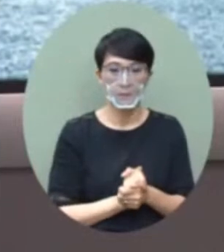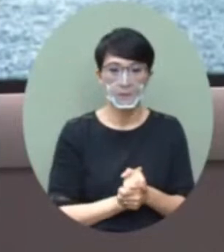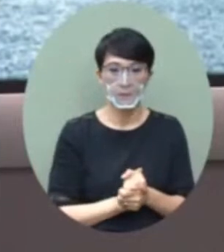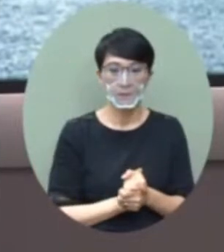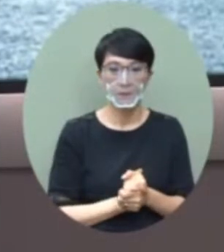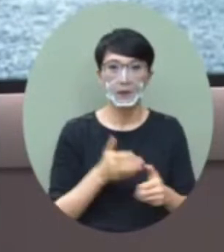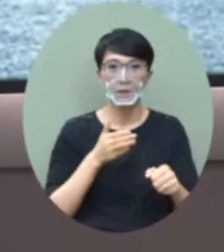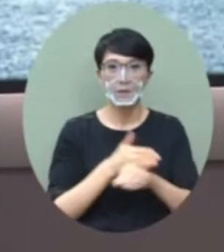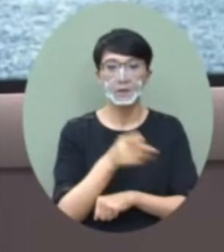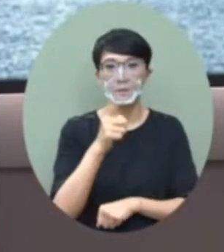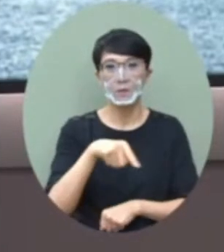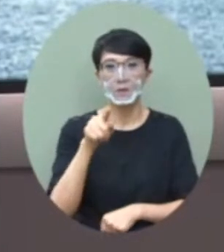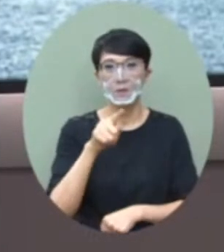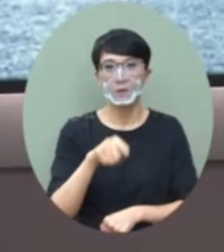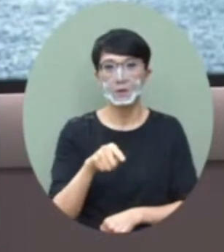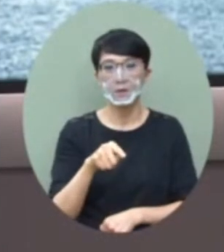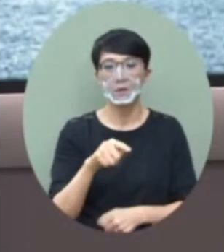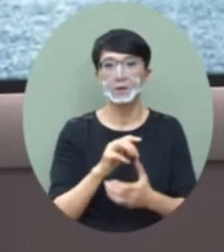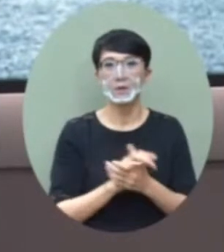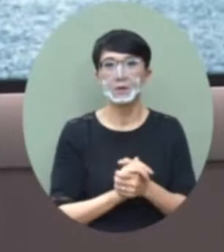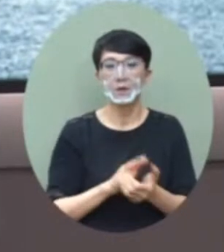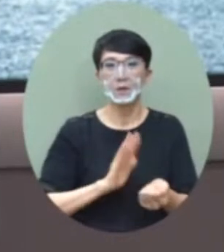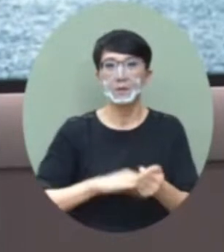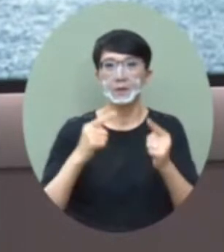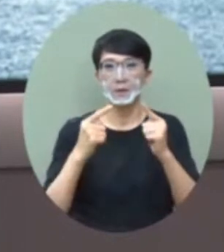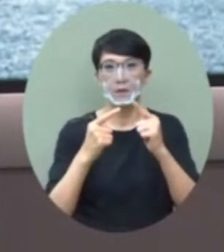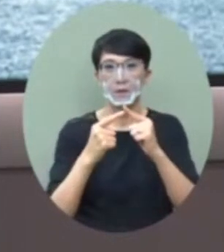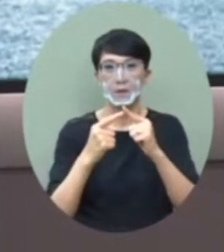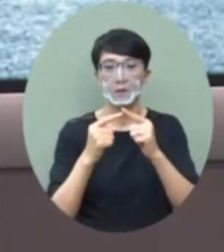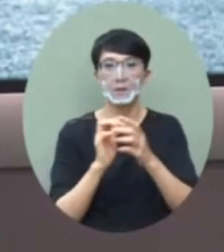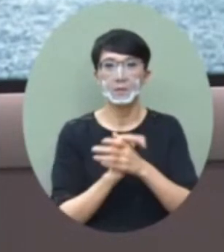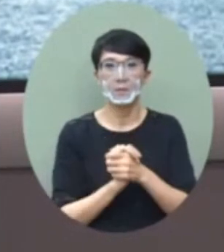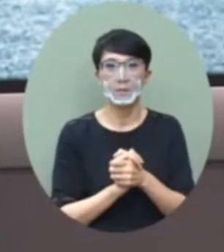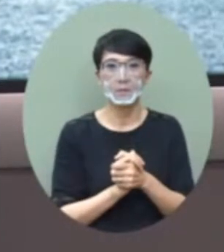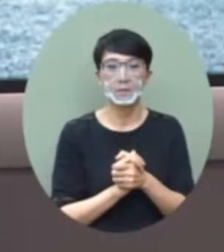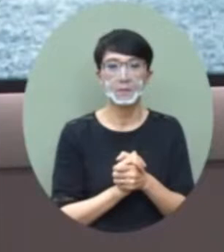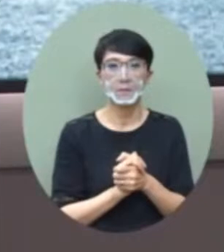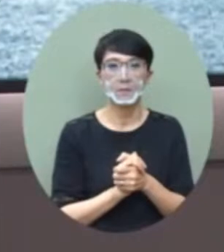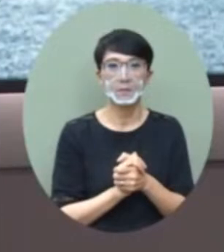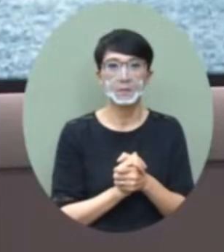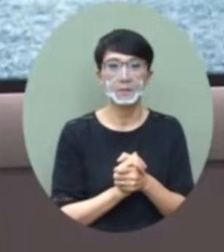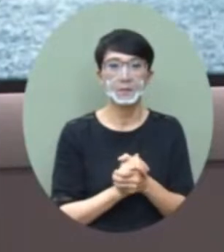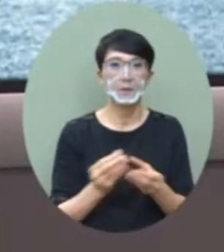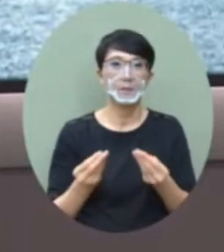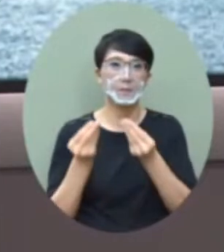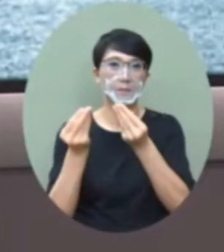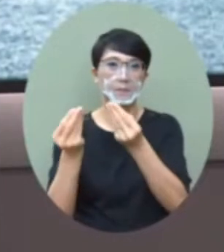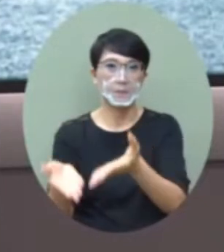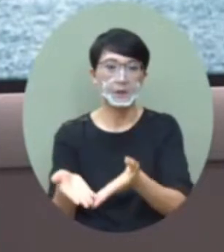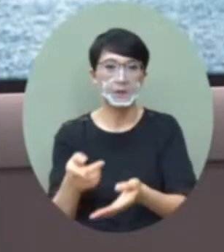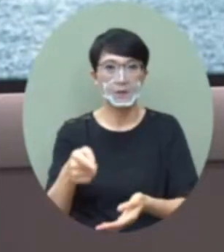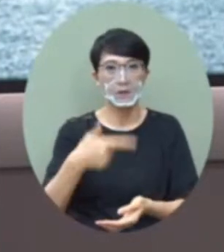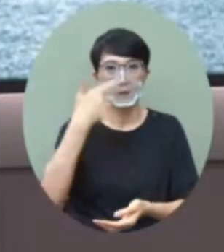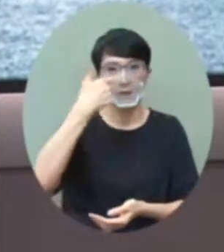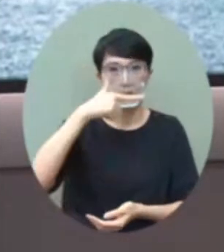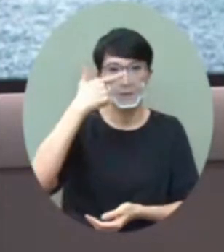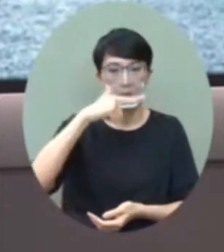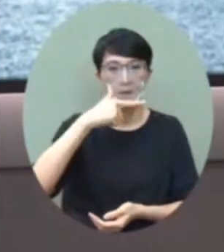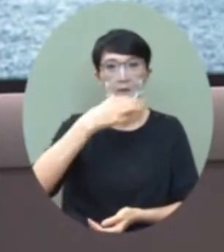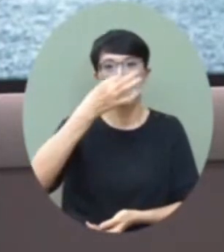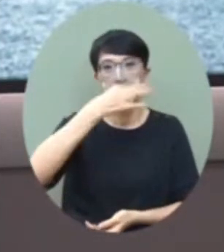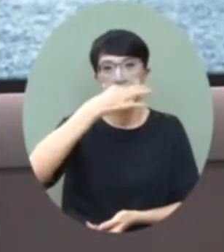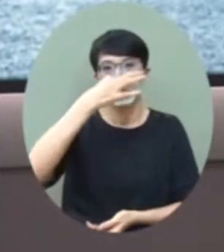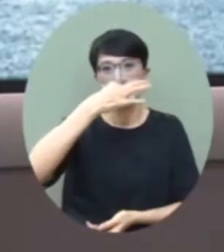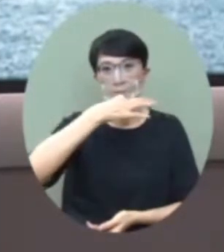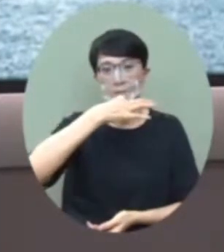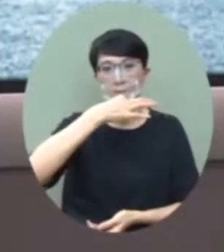used from today. So I still have no statistics of how many